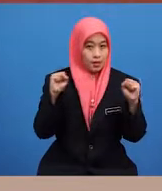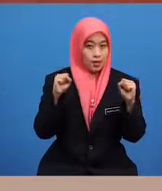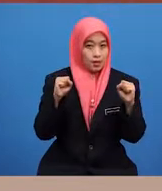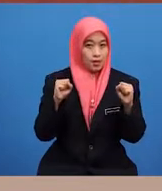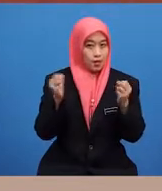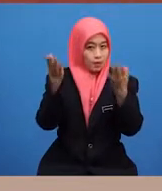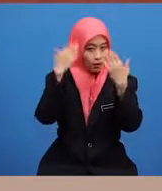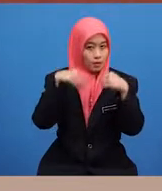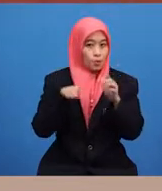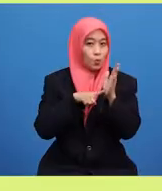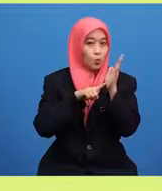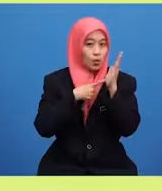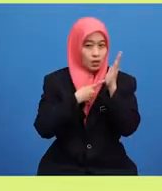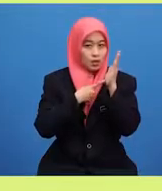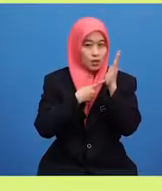let's begin.